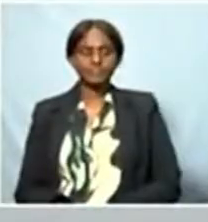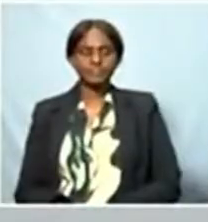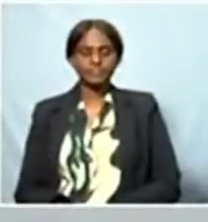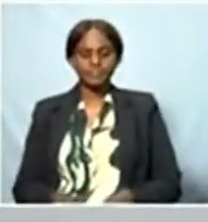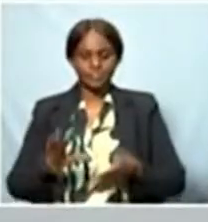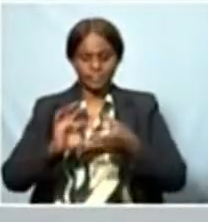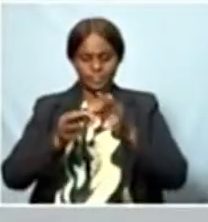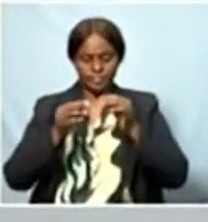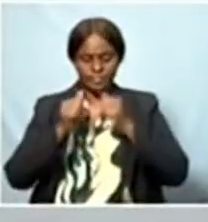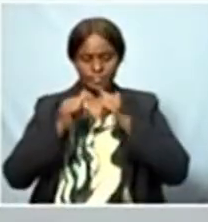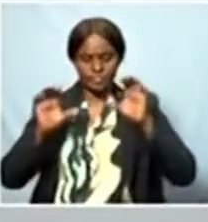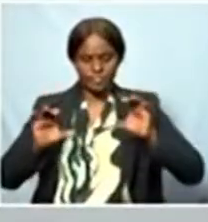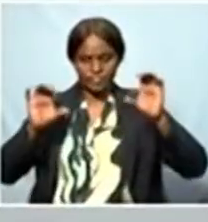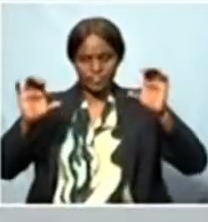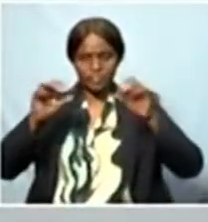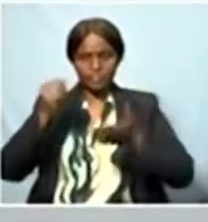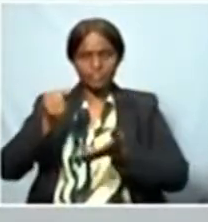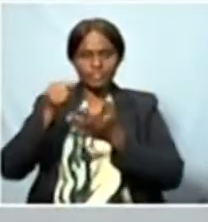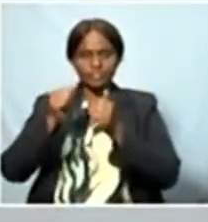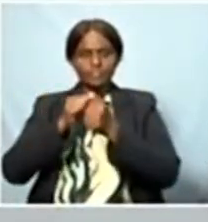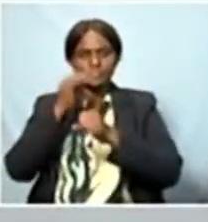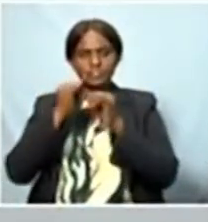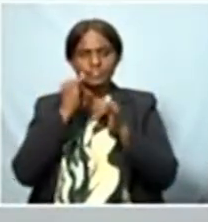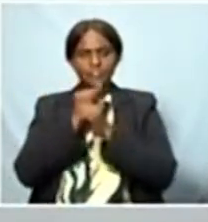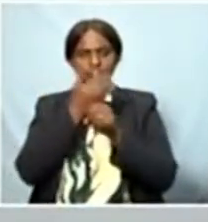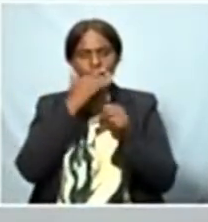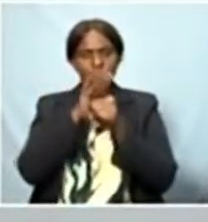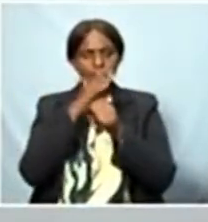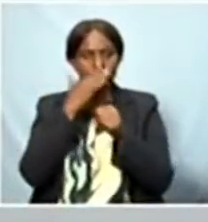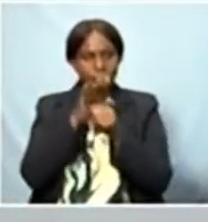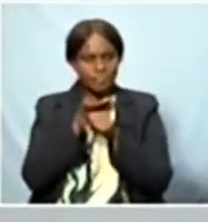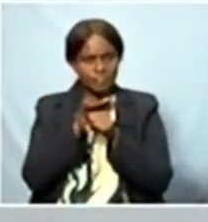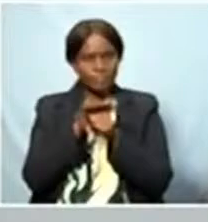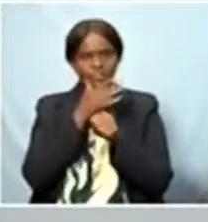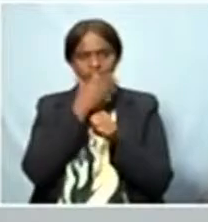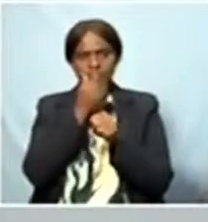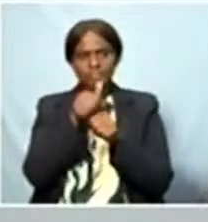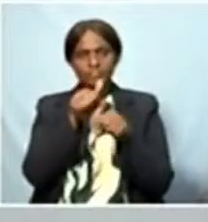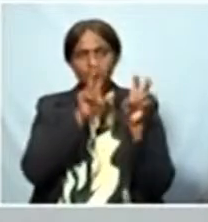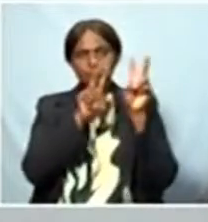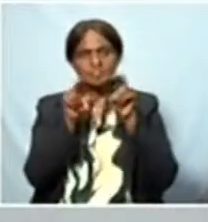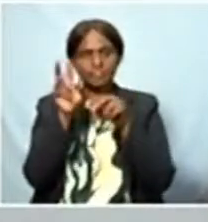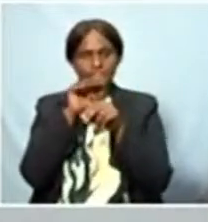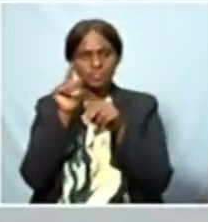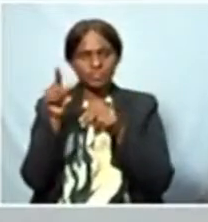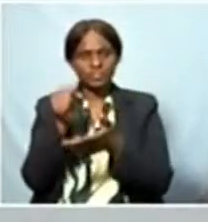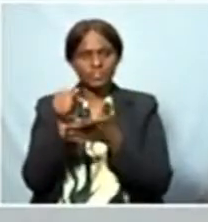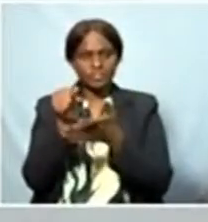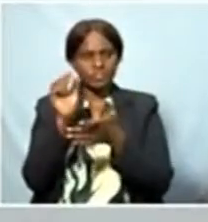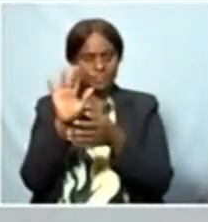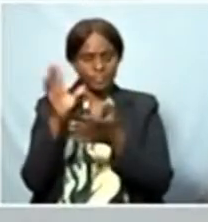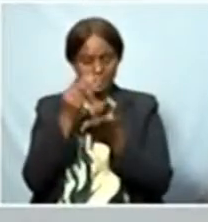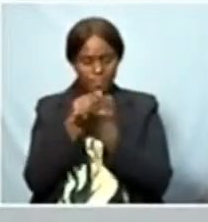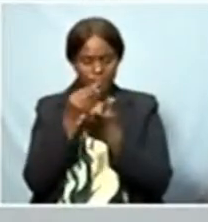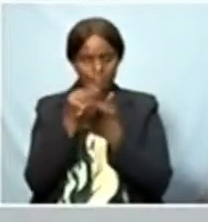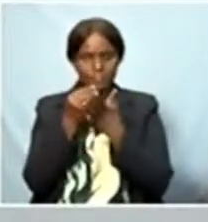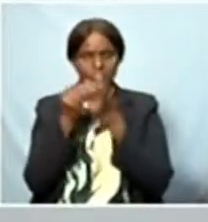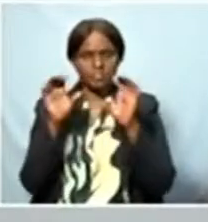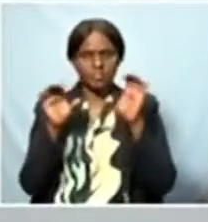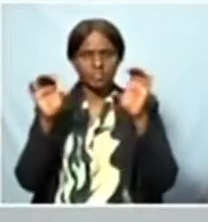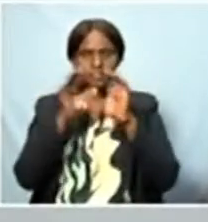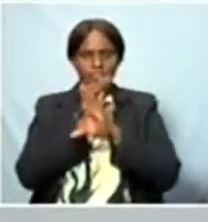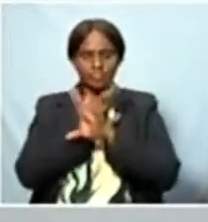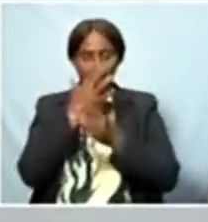Alignment of allocated budget with national and international commitments. The Commission observes that the budget estimates allocated to the